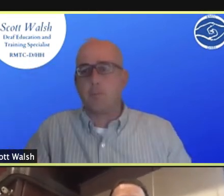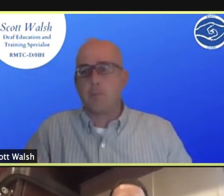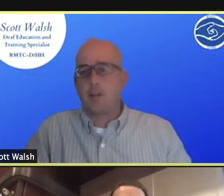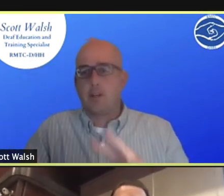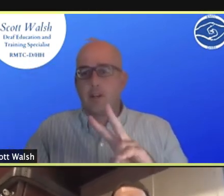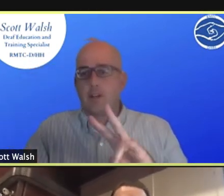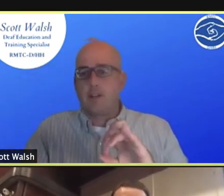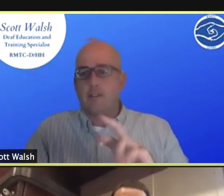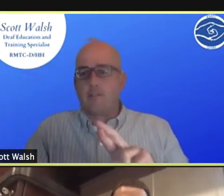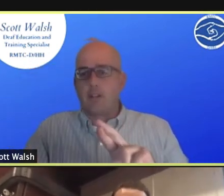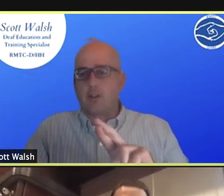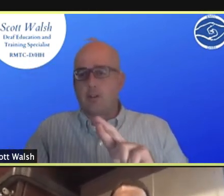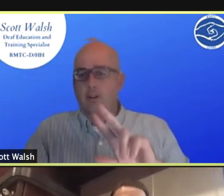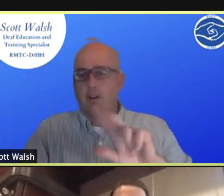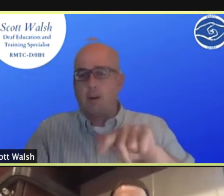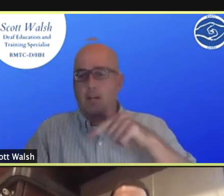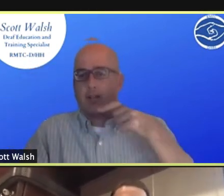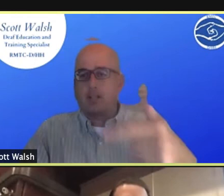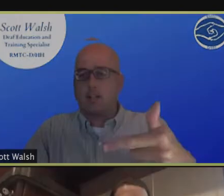Awesome. Thank you.